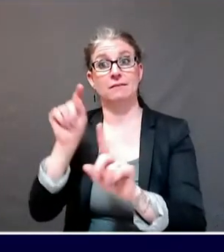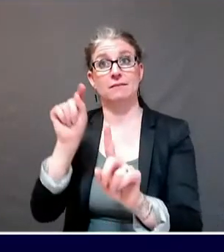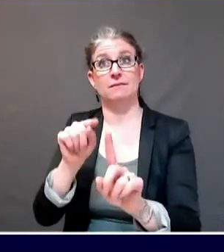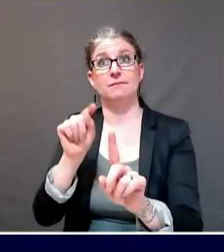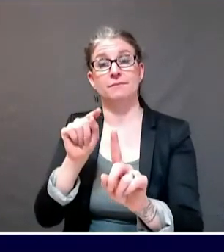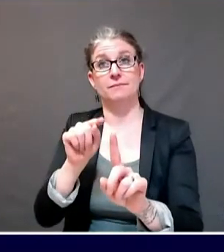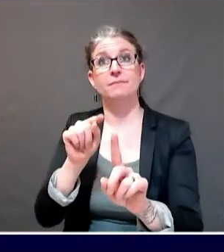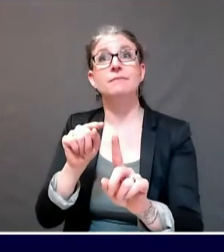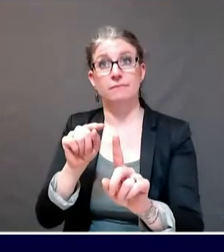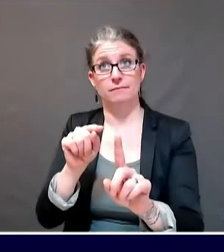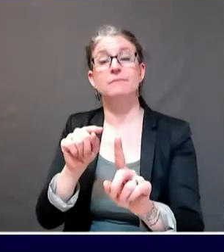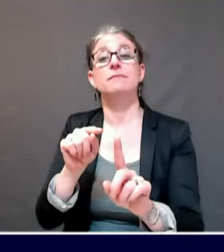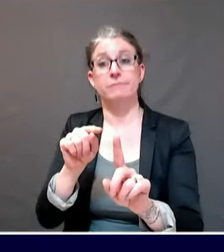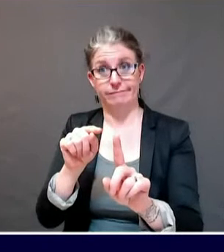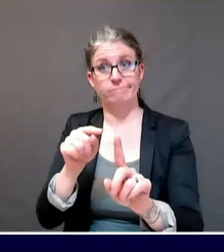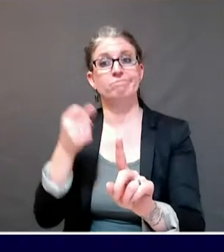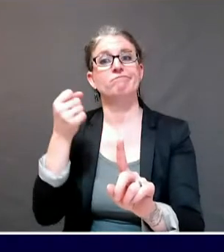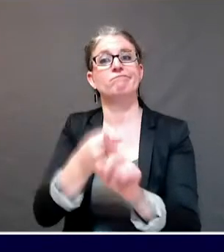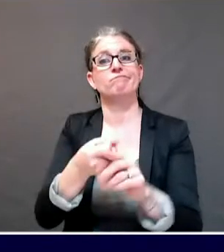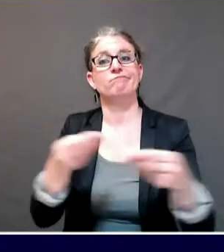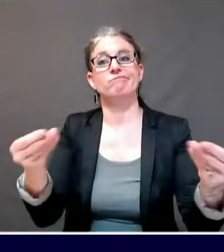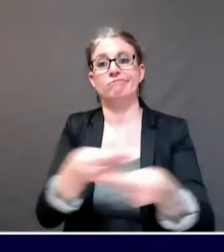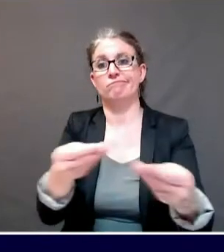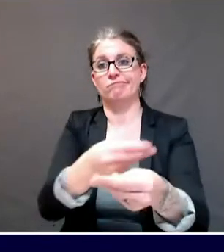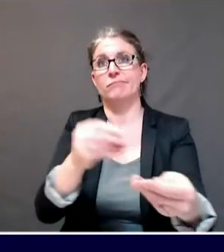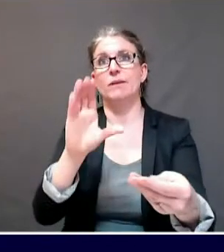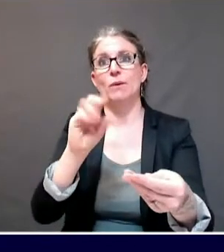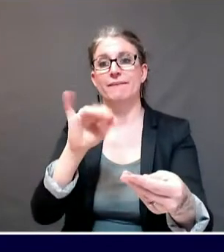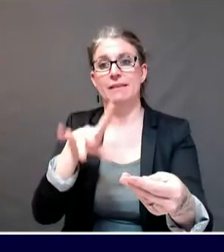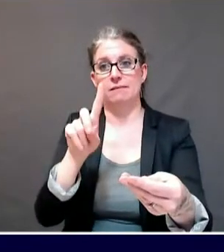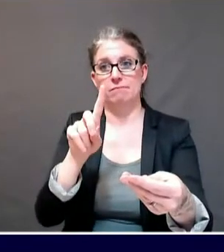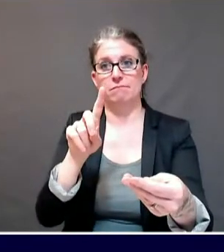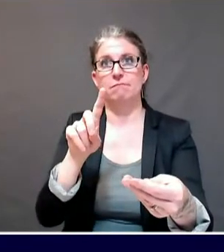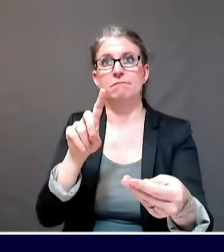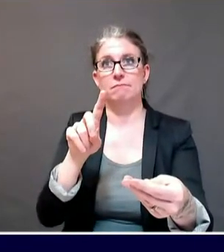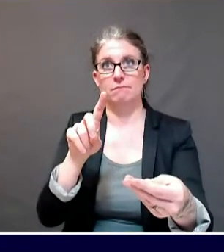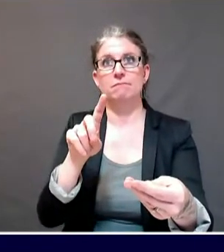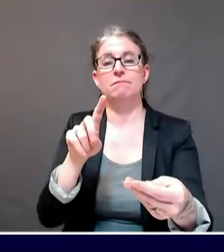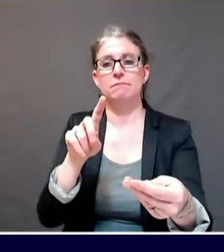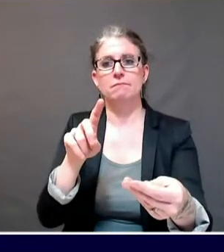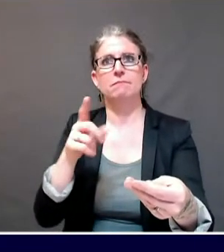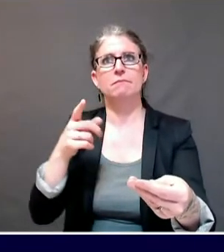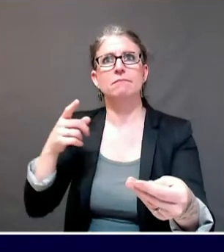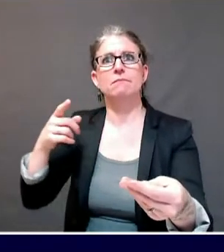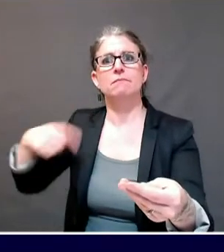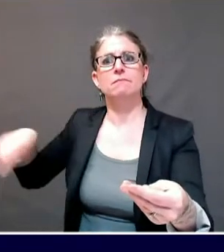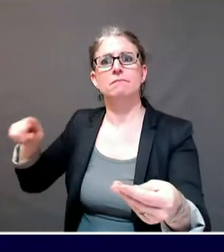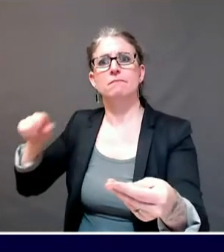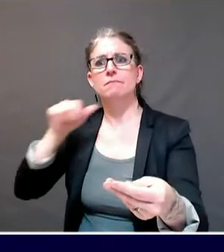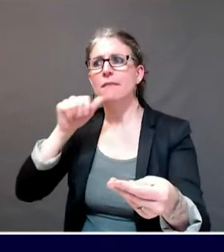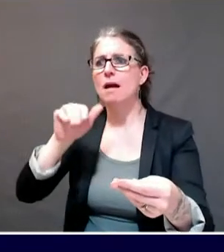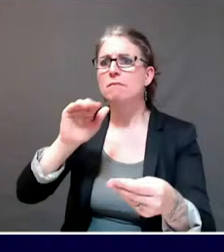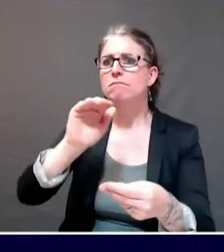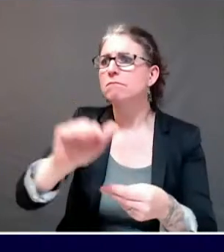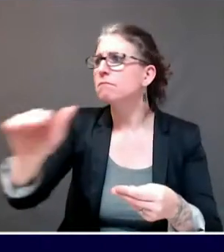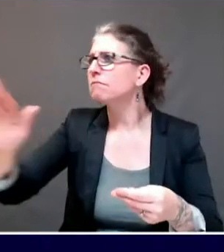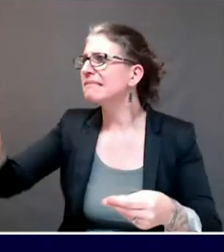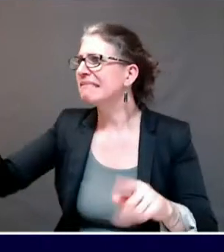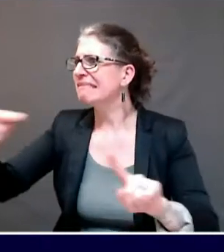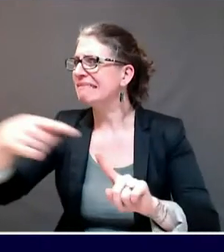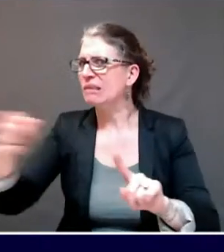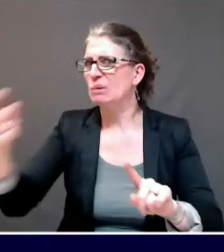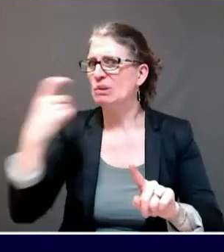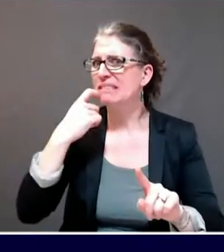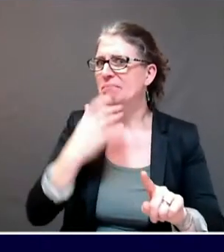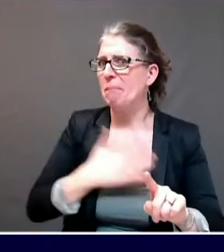properly contacted and they are worried that they might have been exposed. How should people report this? Is the CDC following up to making sure